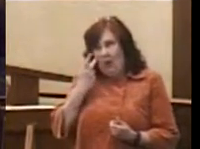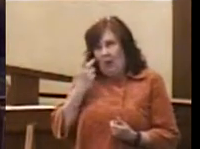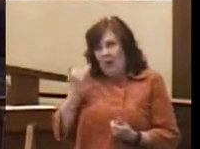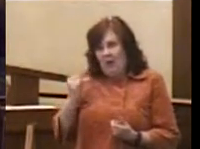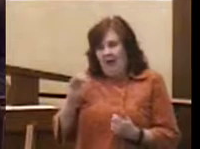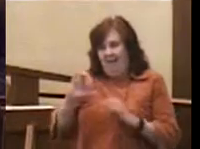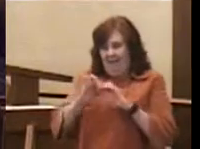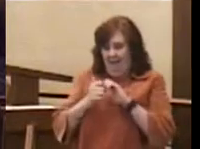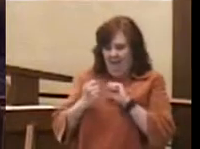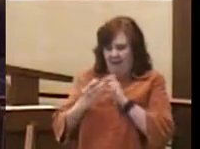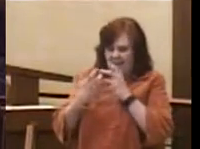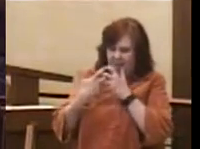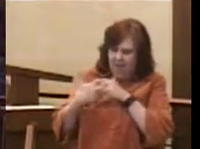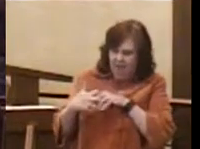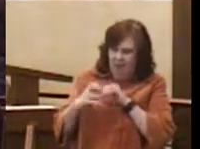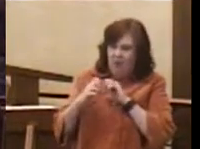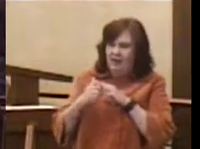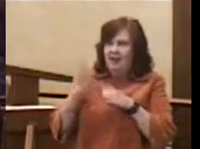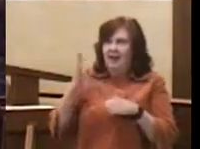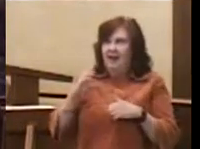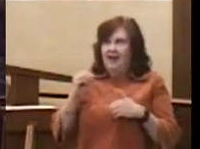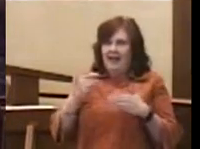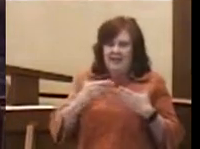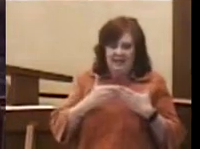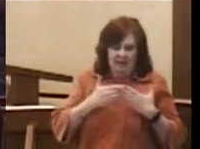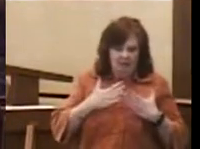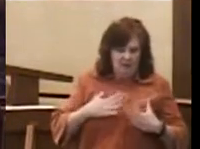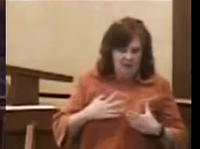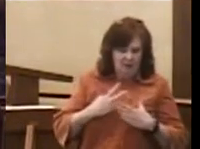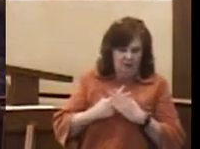God and with our neighbors.